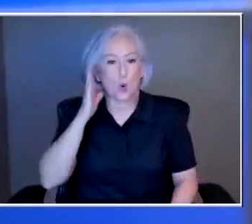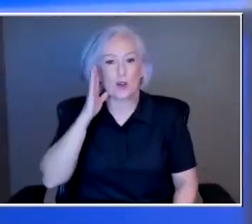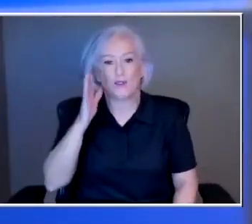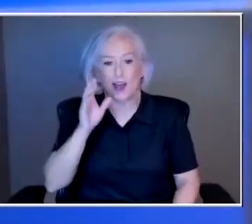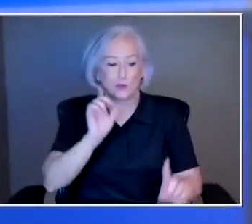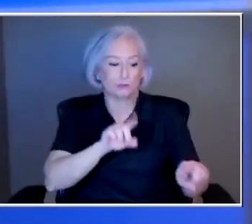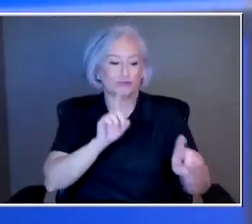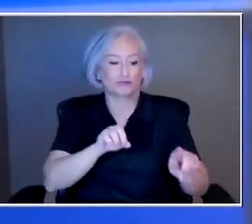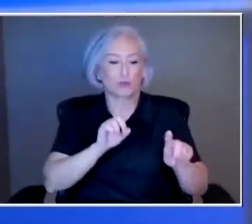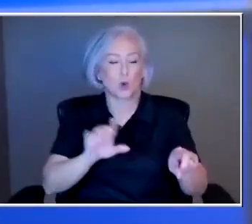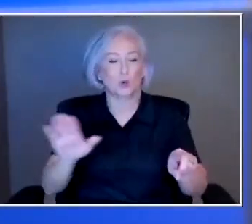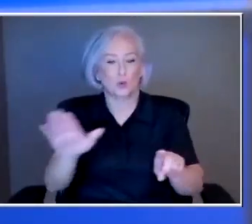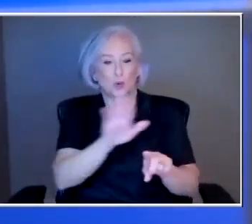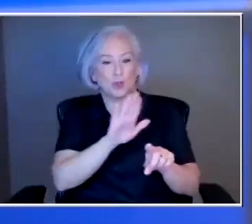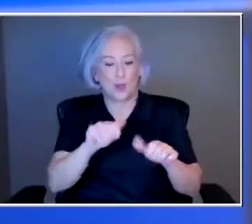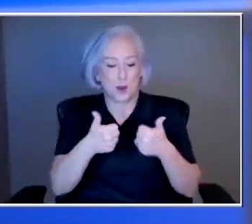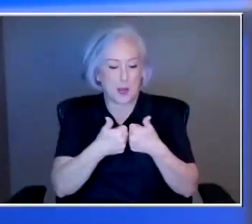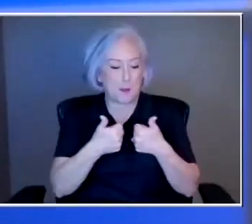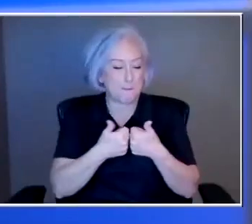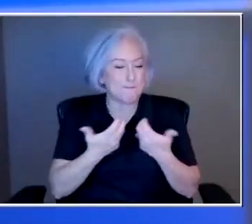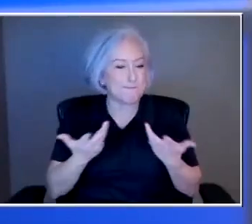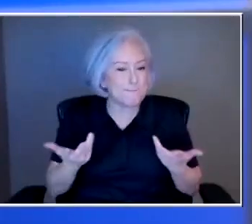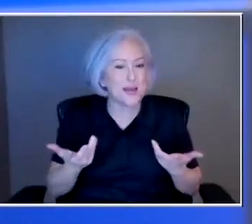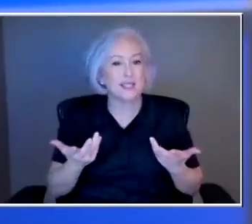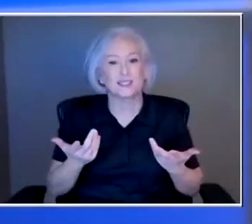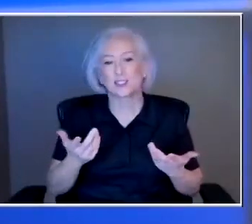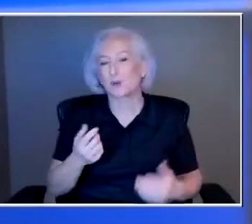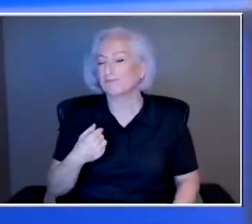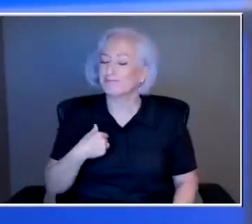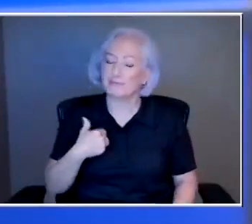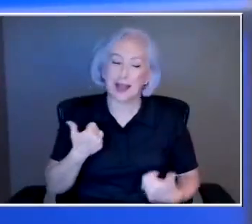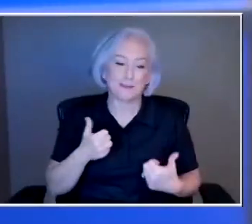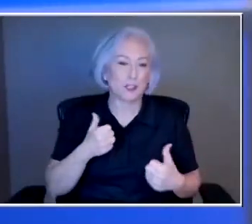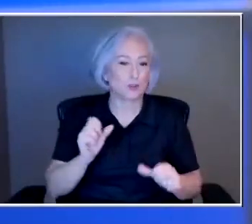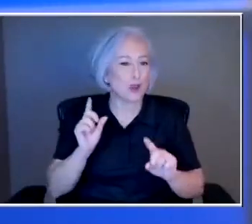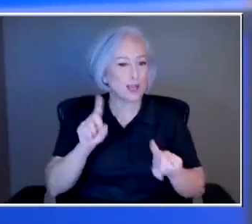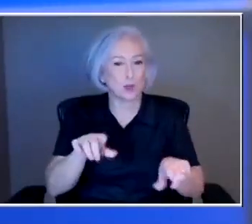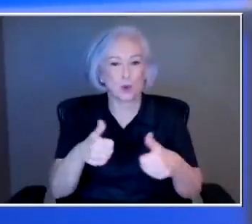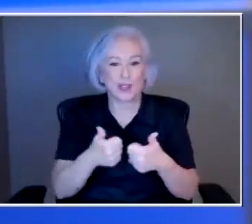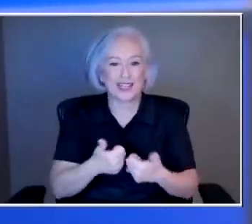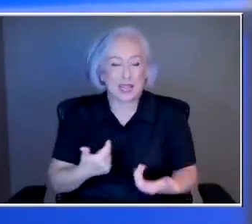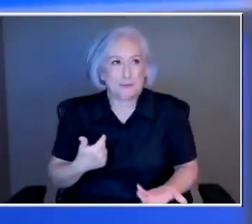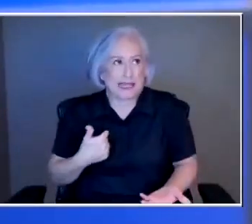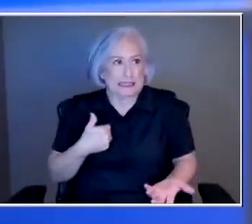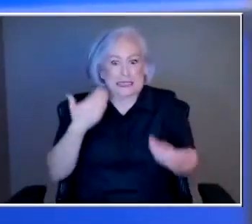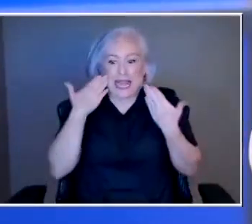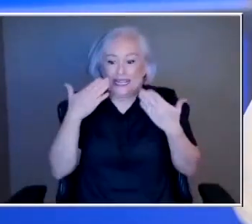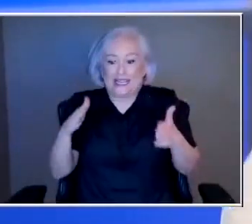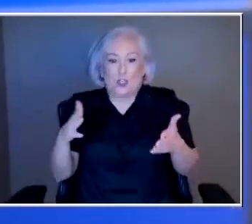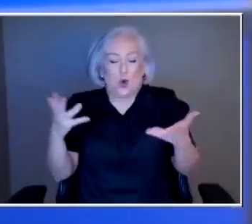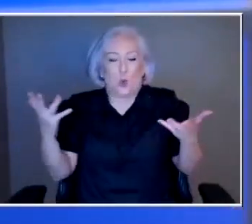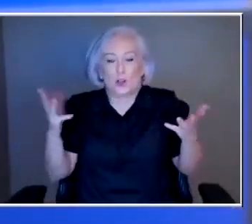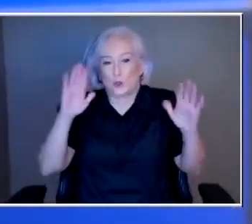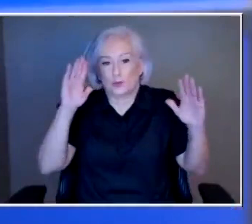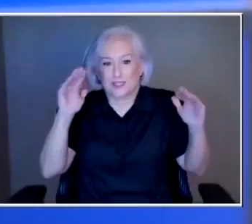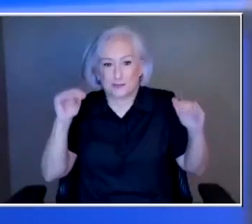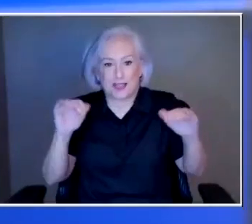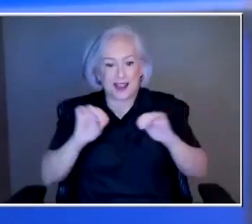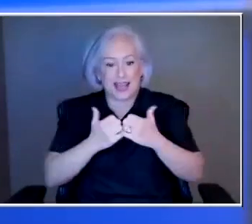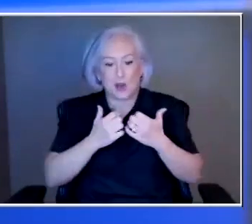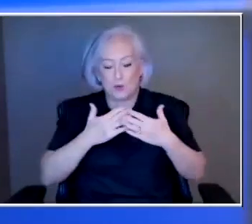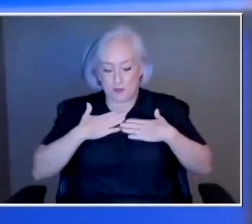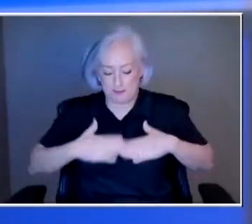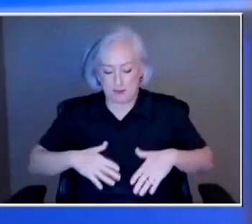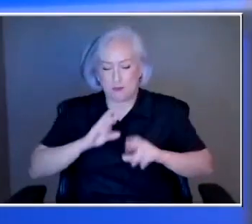not. So, hey, I'm going to try to be there, but we just didn't know. We didn't know how I was going to react to chemo.